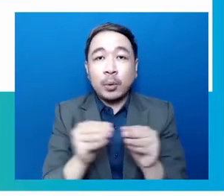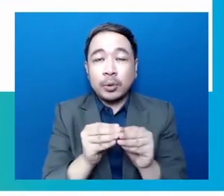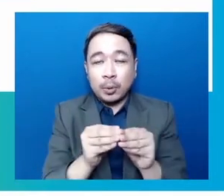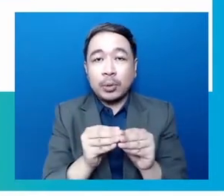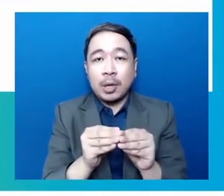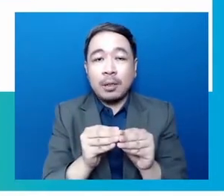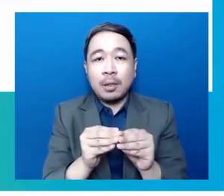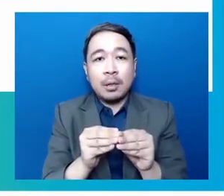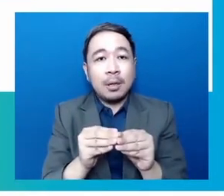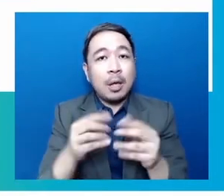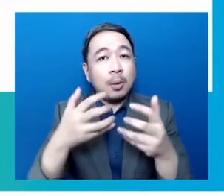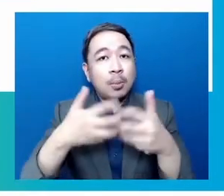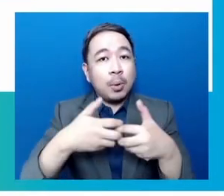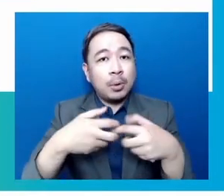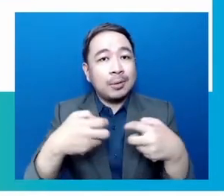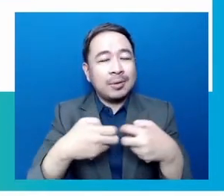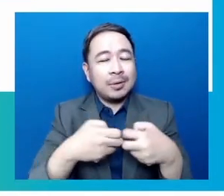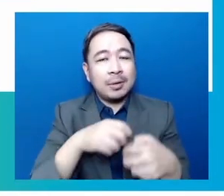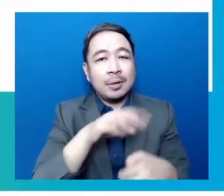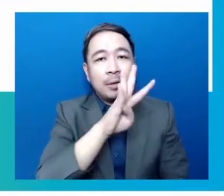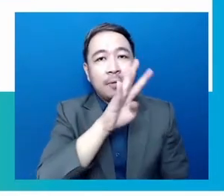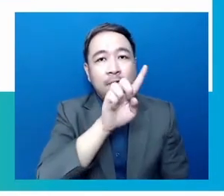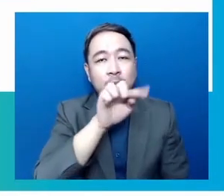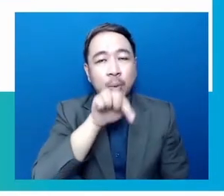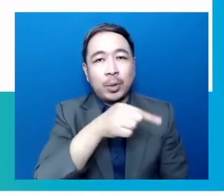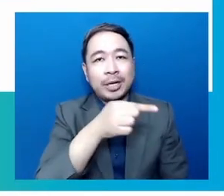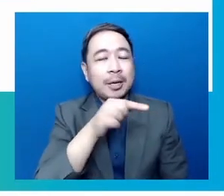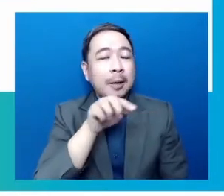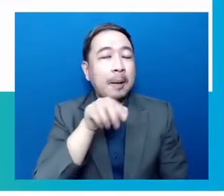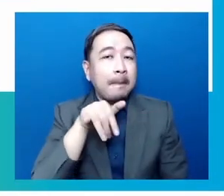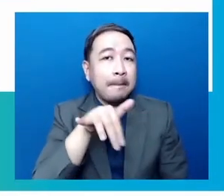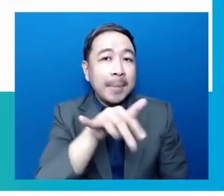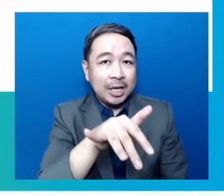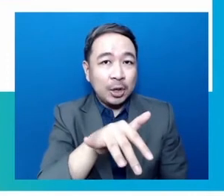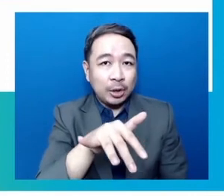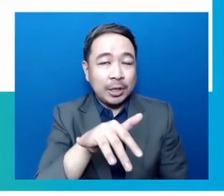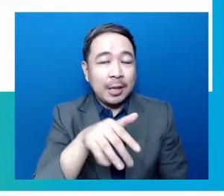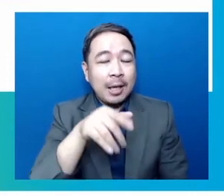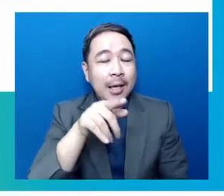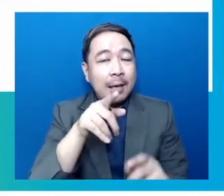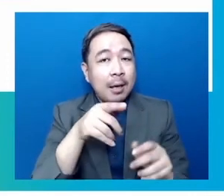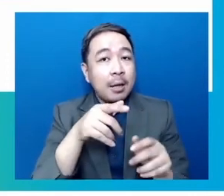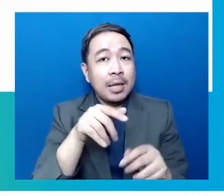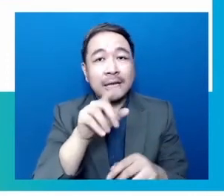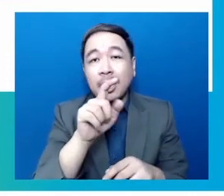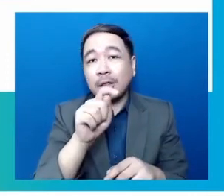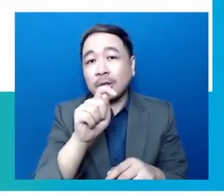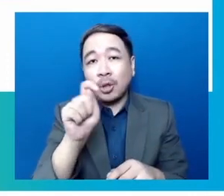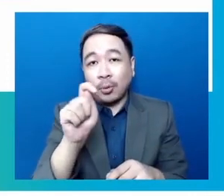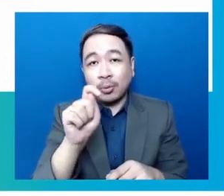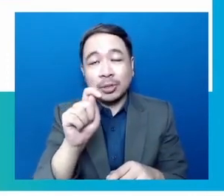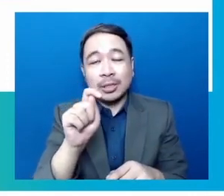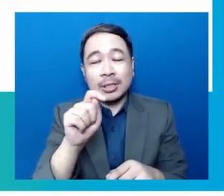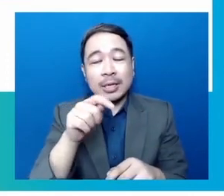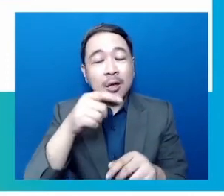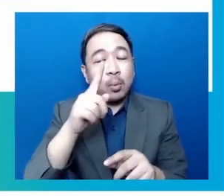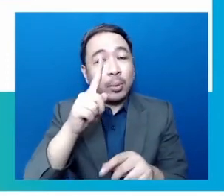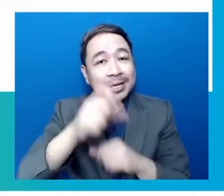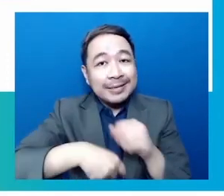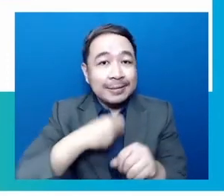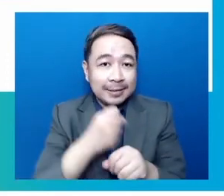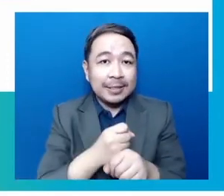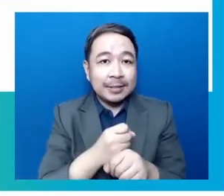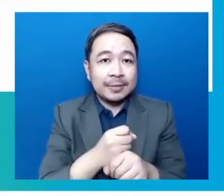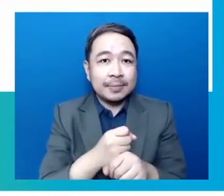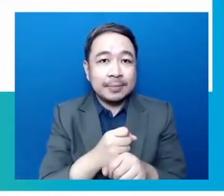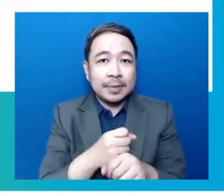is 41 million tons per year, and 19.4 million tons are from ADB